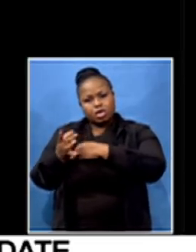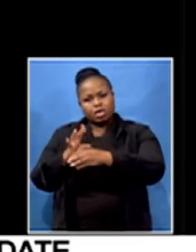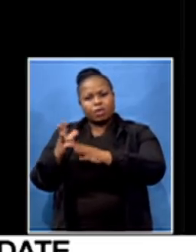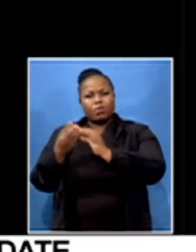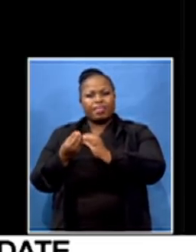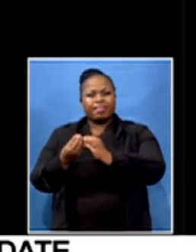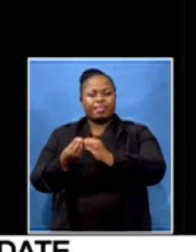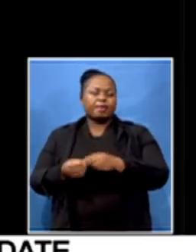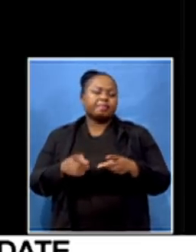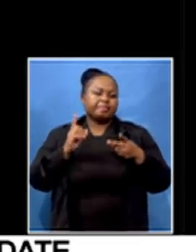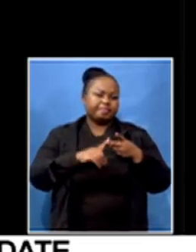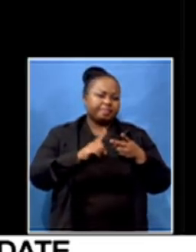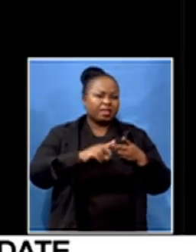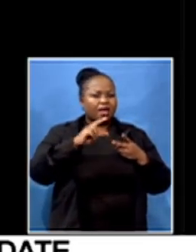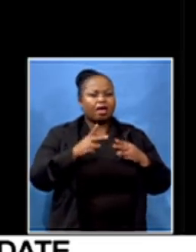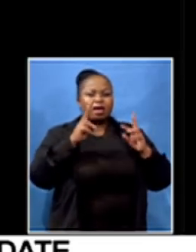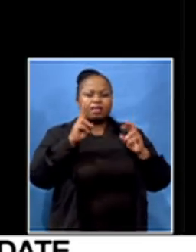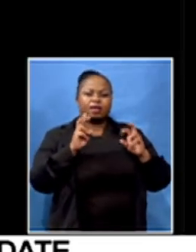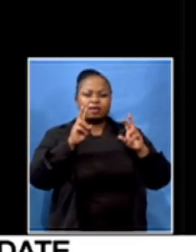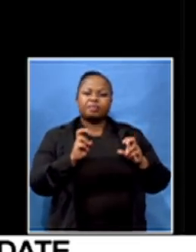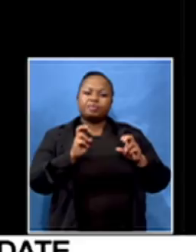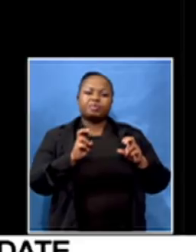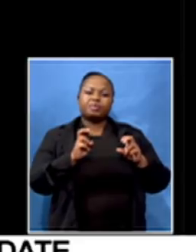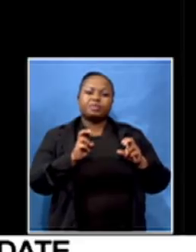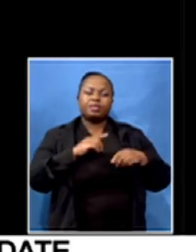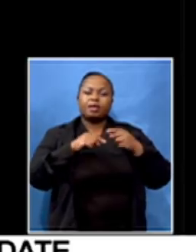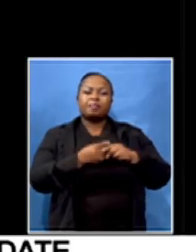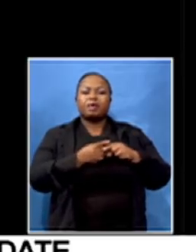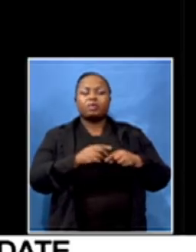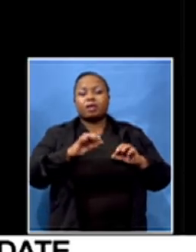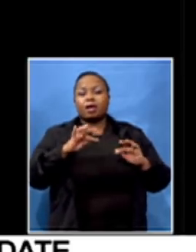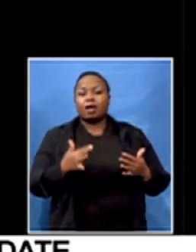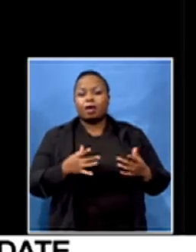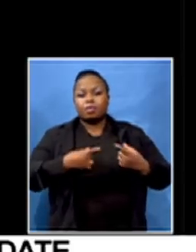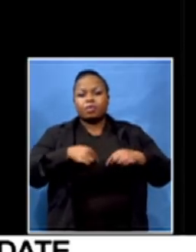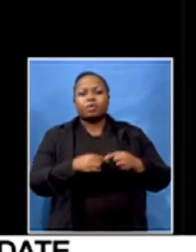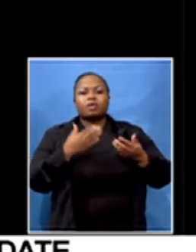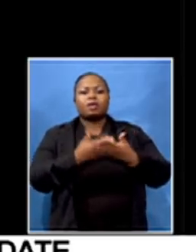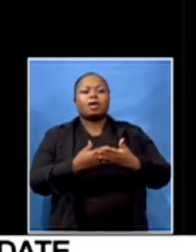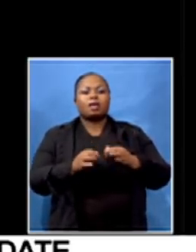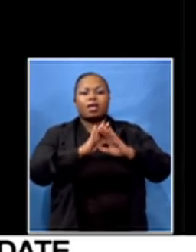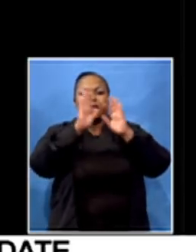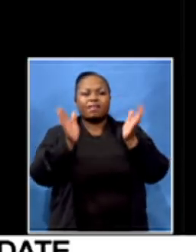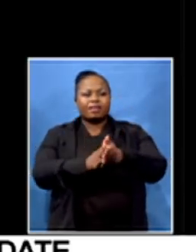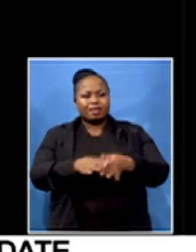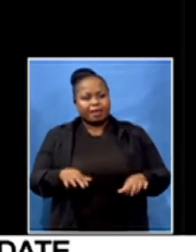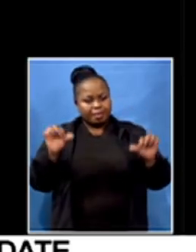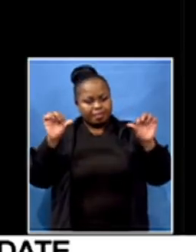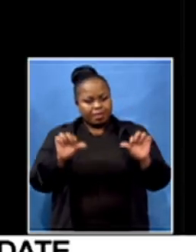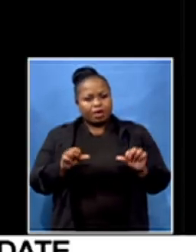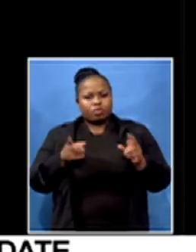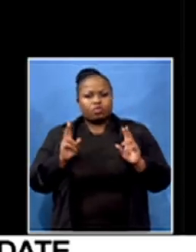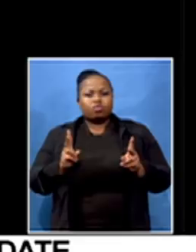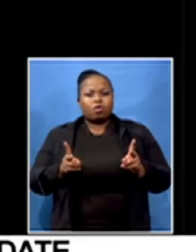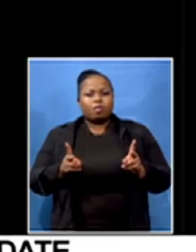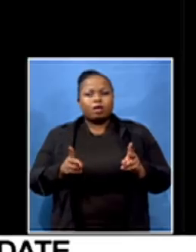number of other issues that relate to how we can get back to normality. And that is in response